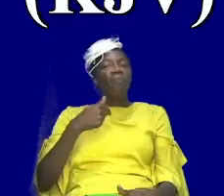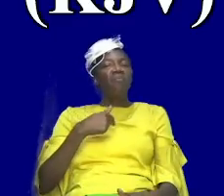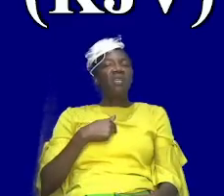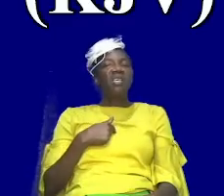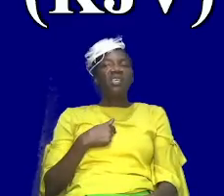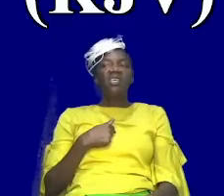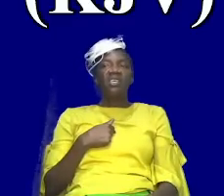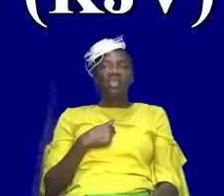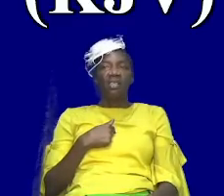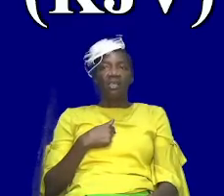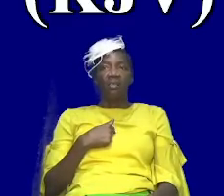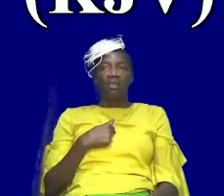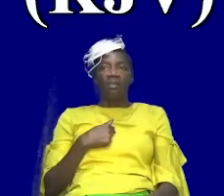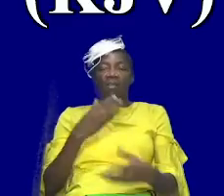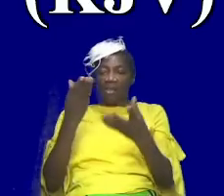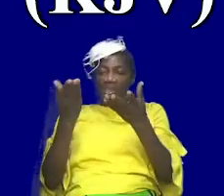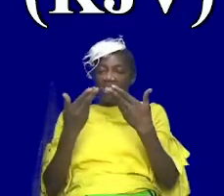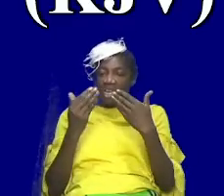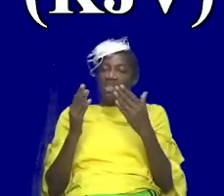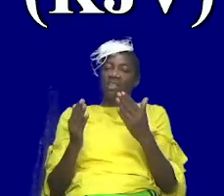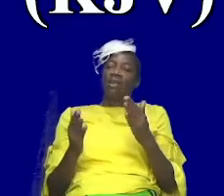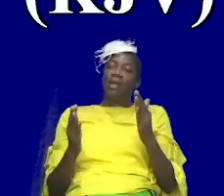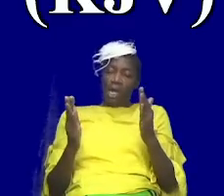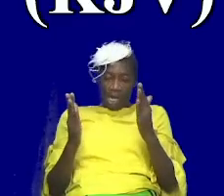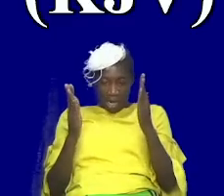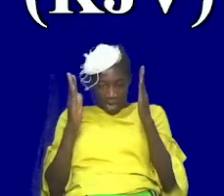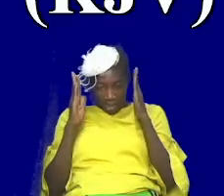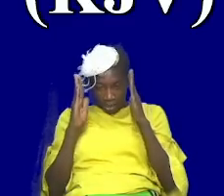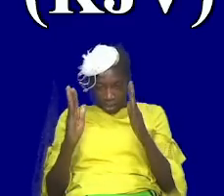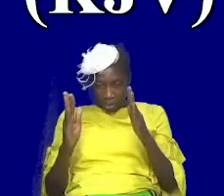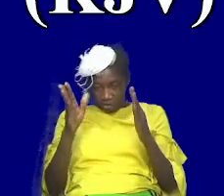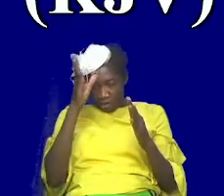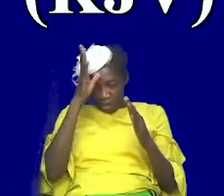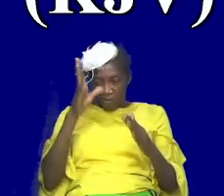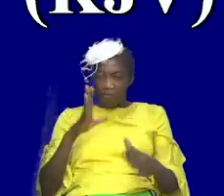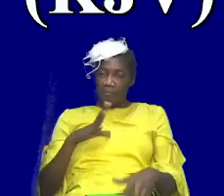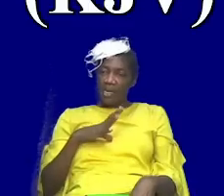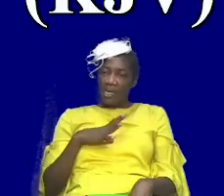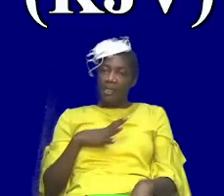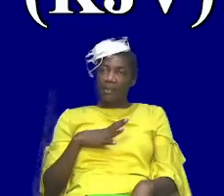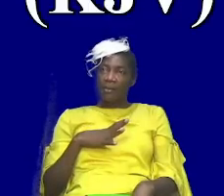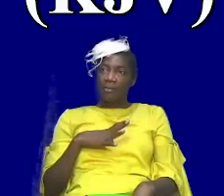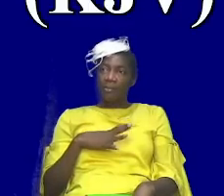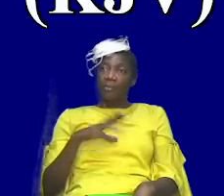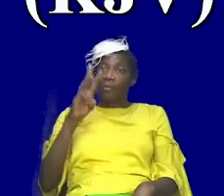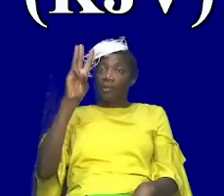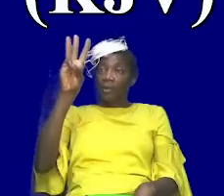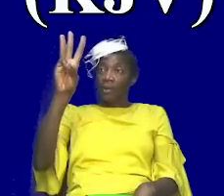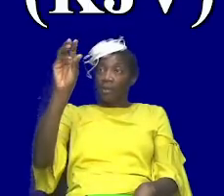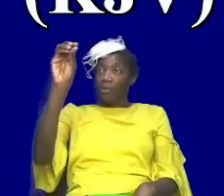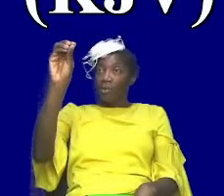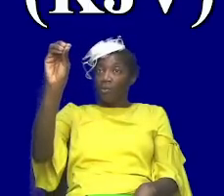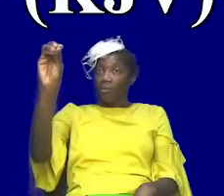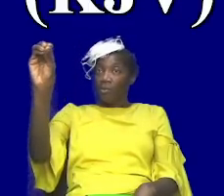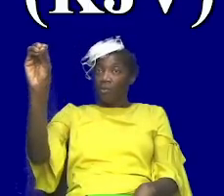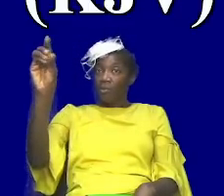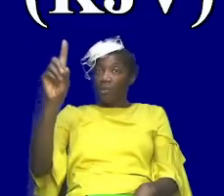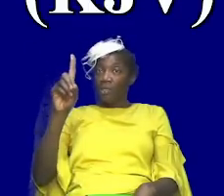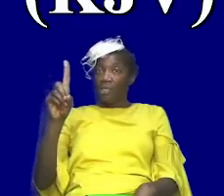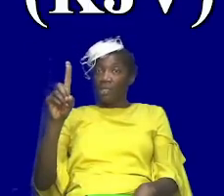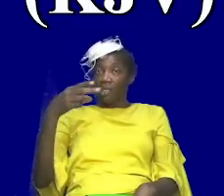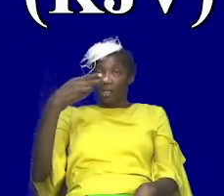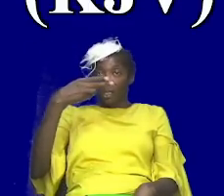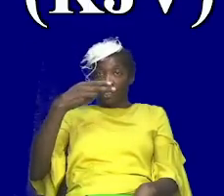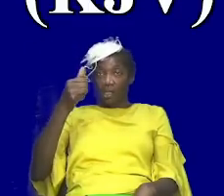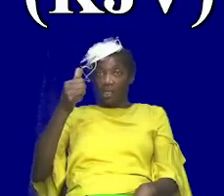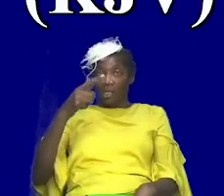We do things to get the attention of men. This is what wood speaks to and represents. And hay and